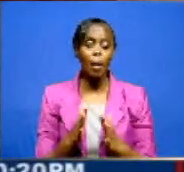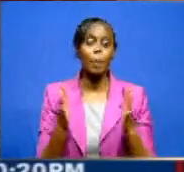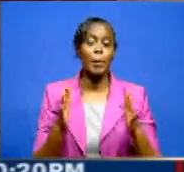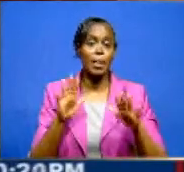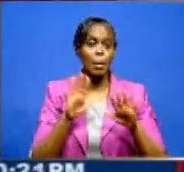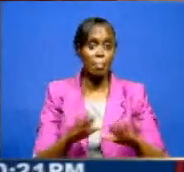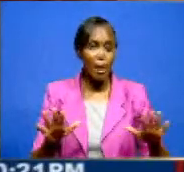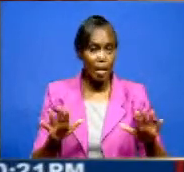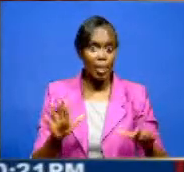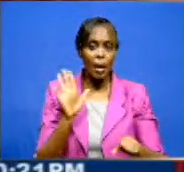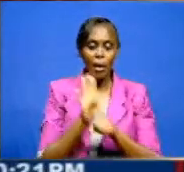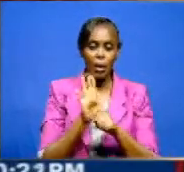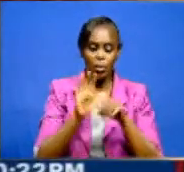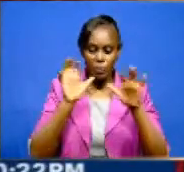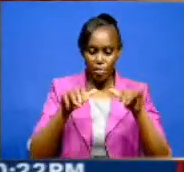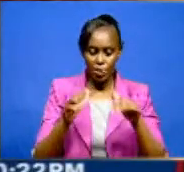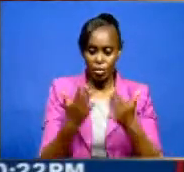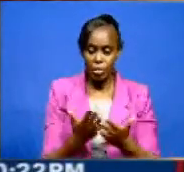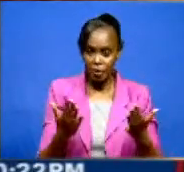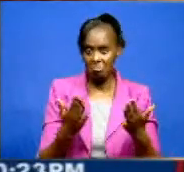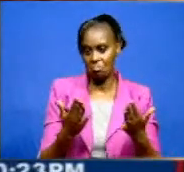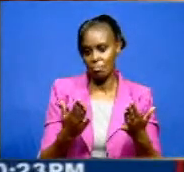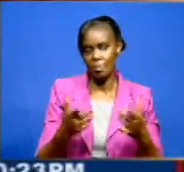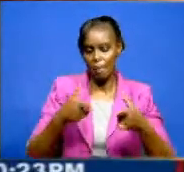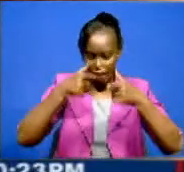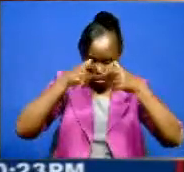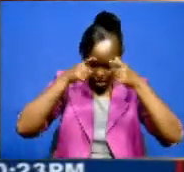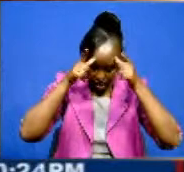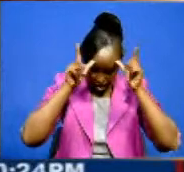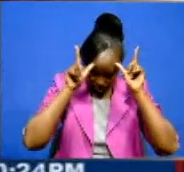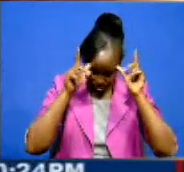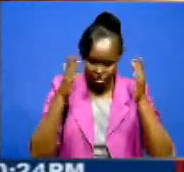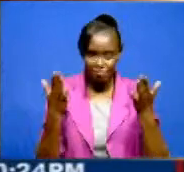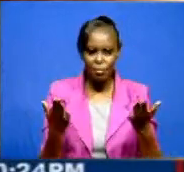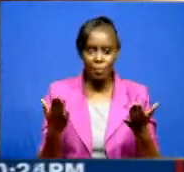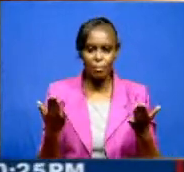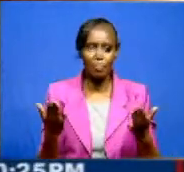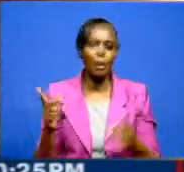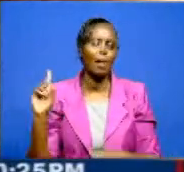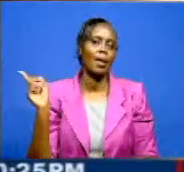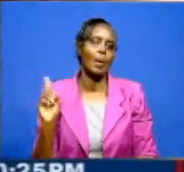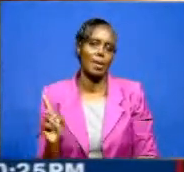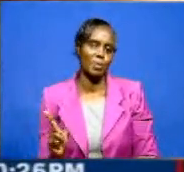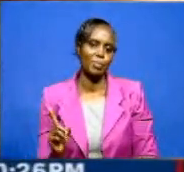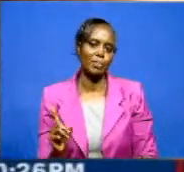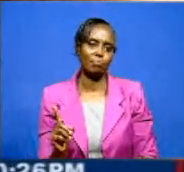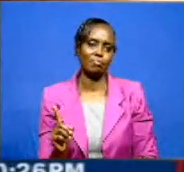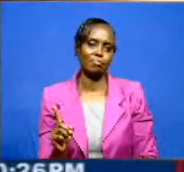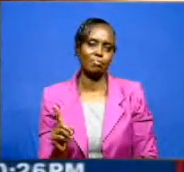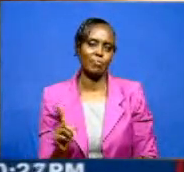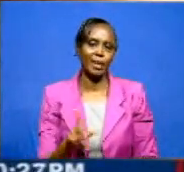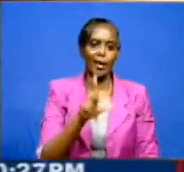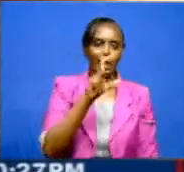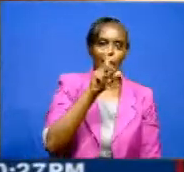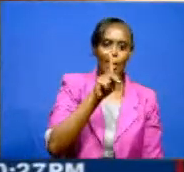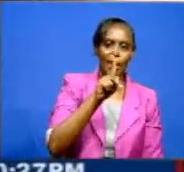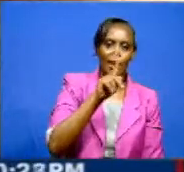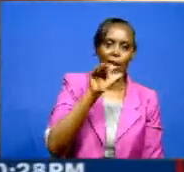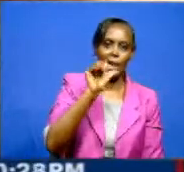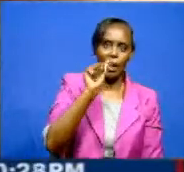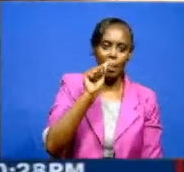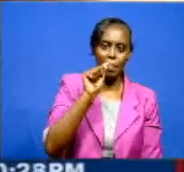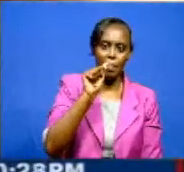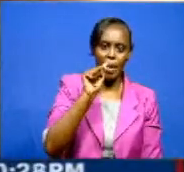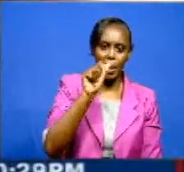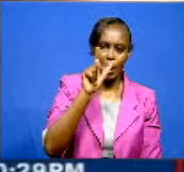market for a lot of our agricultural products, whether it is livestock, is Nairobi. If you look at Kiamaiko, if you look at Dagoretti